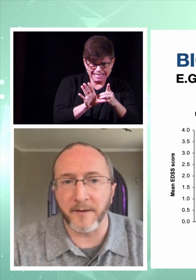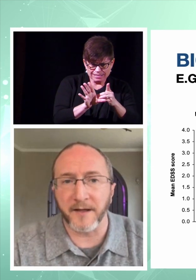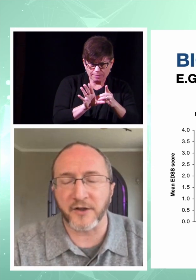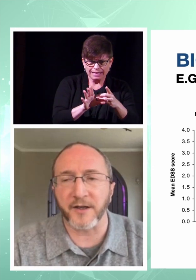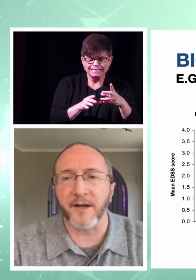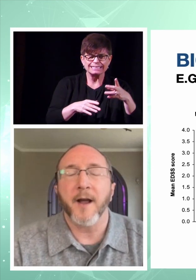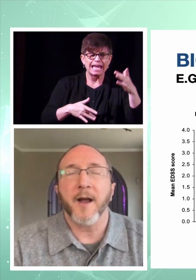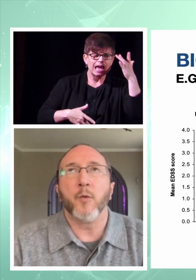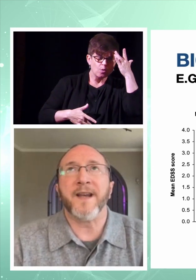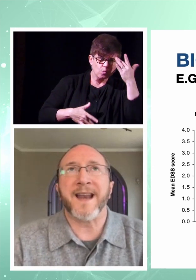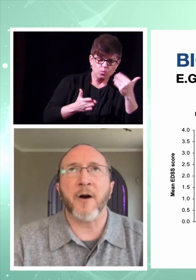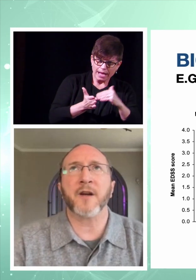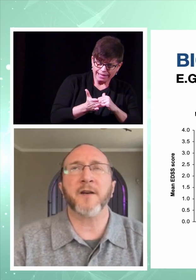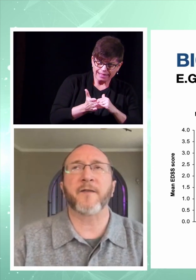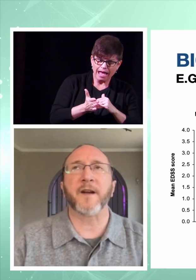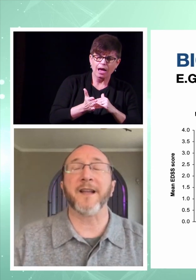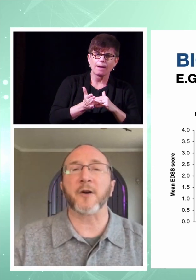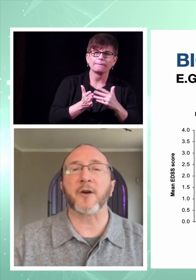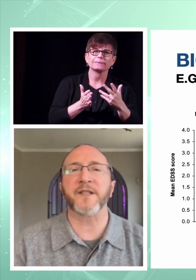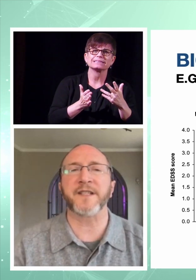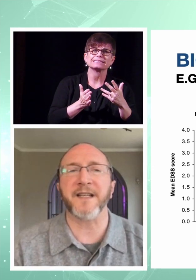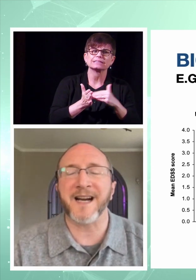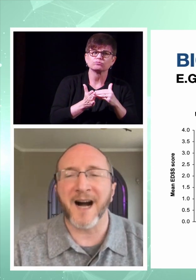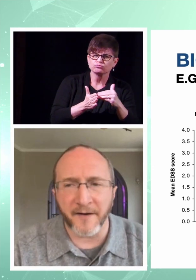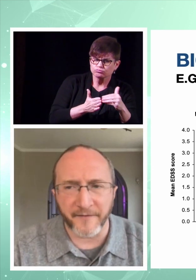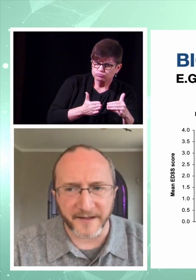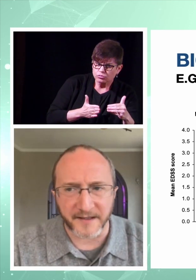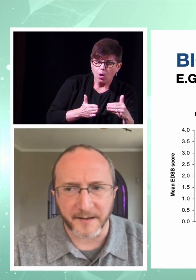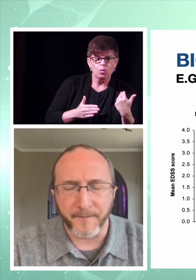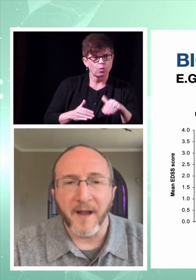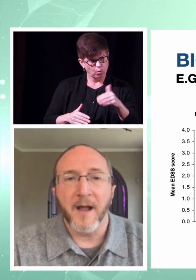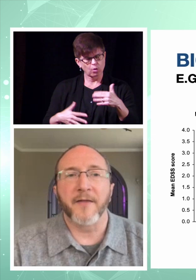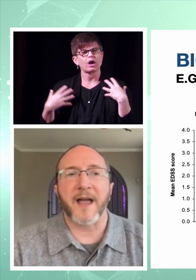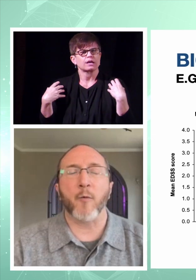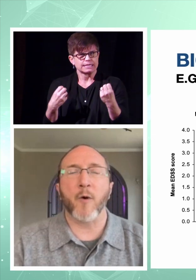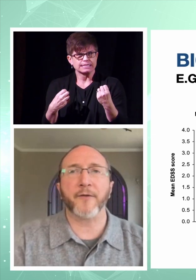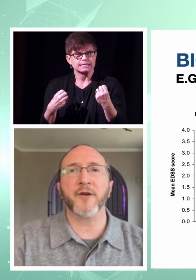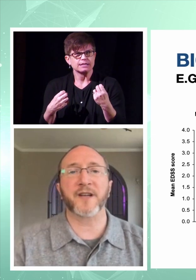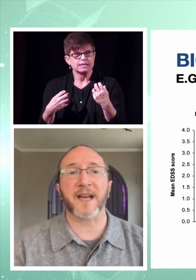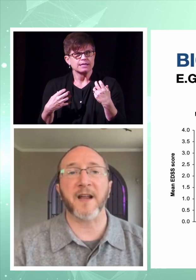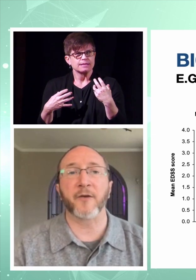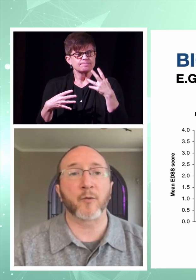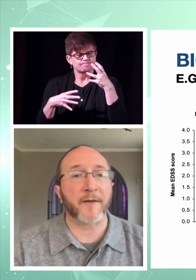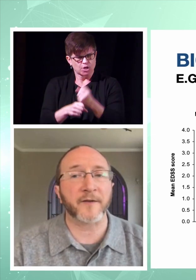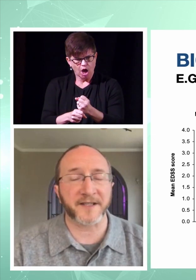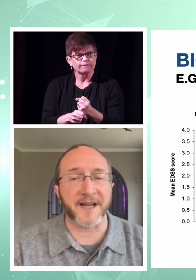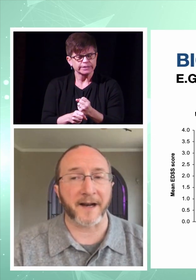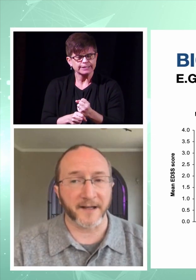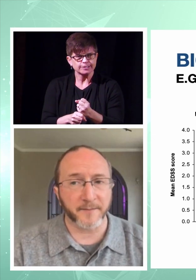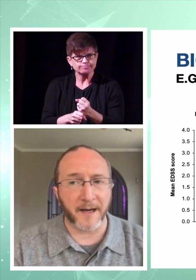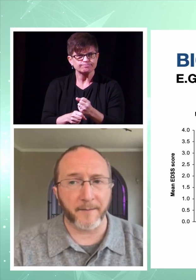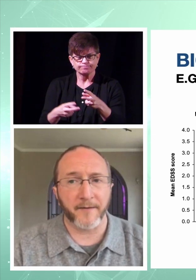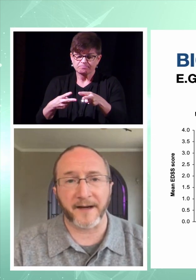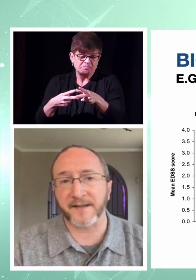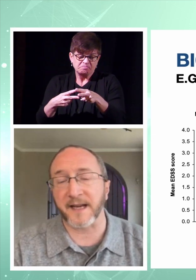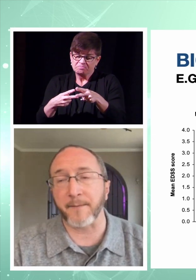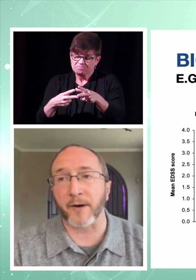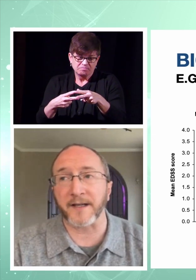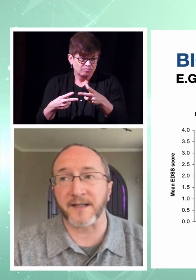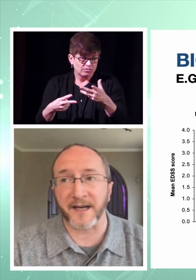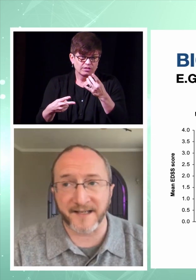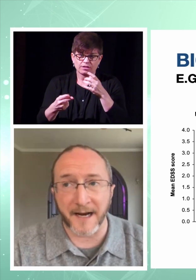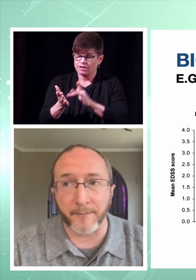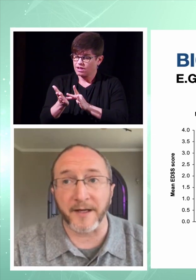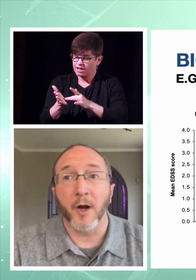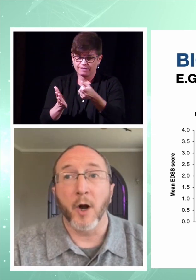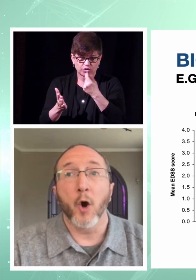relapse accumulation, we now can feel increasingly confident that whether you're taking the reference natalizumab, that is to say